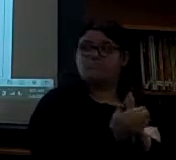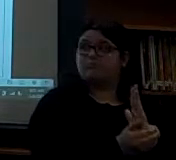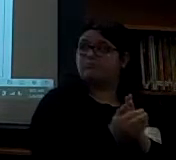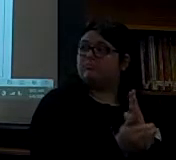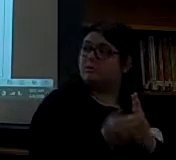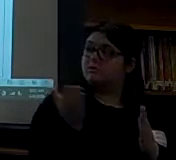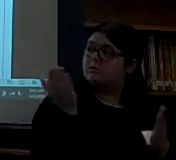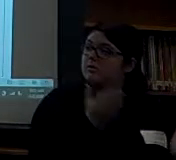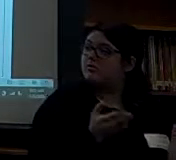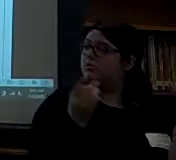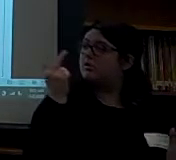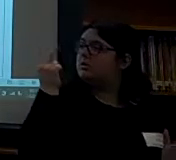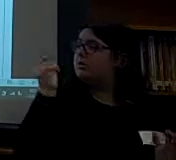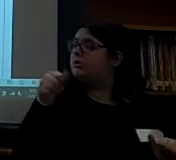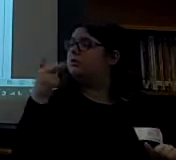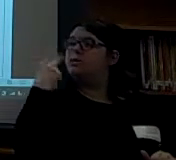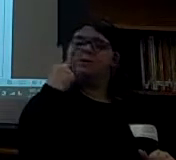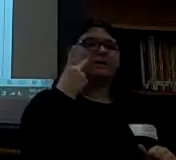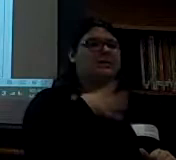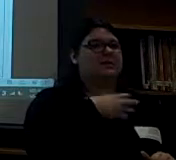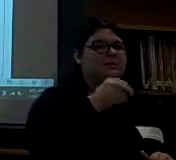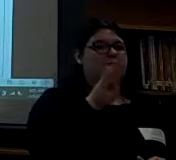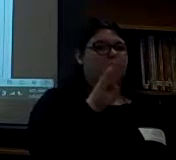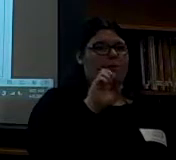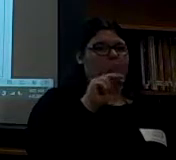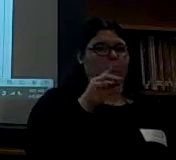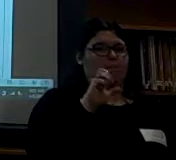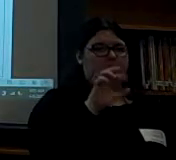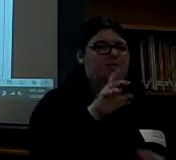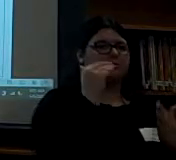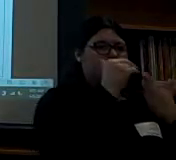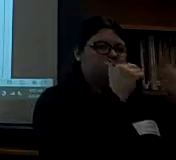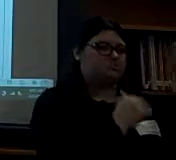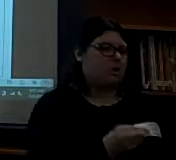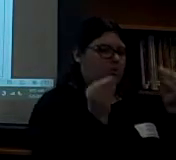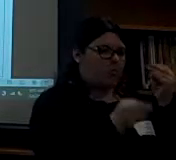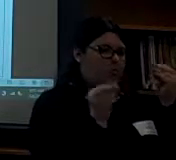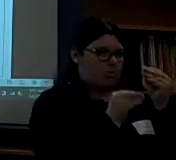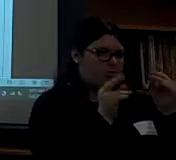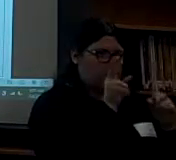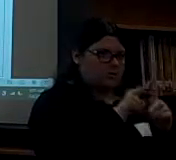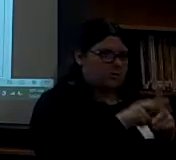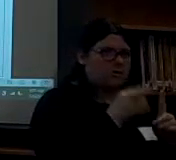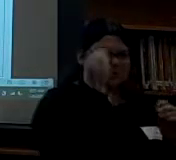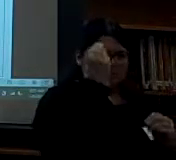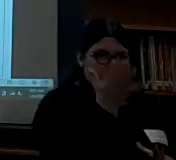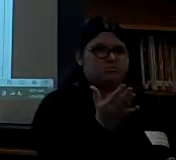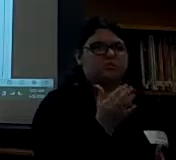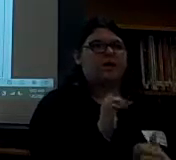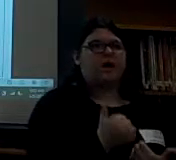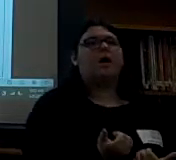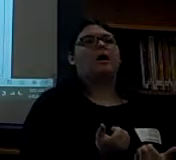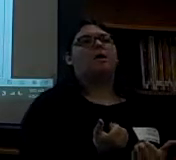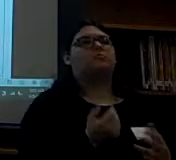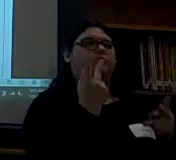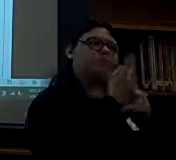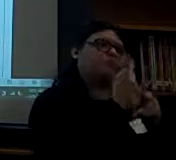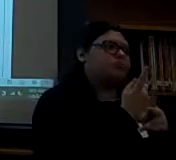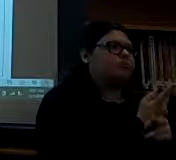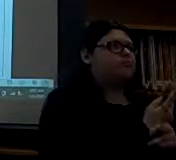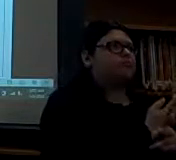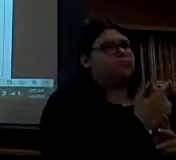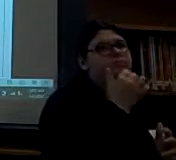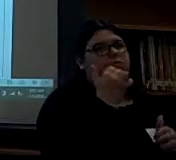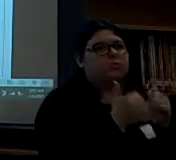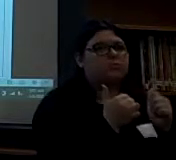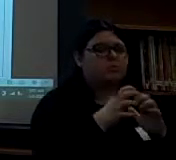see a white binder behind my purse right there that actually have lists of more deposits, and it actually tells you how to figure out